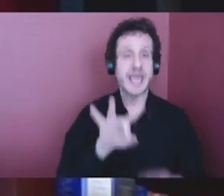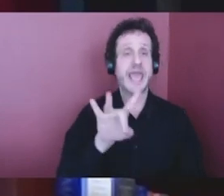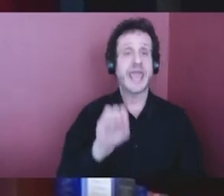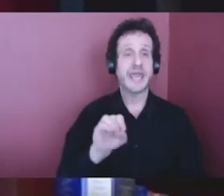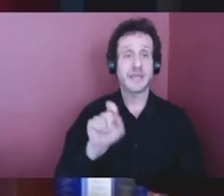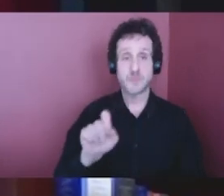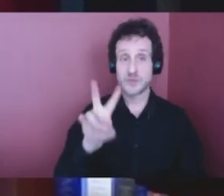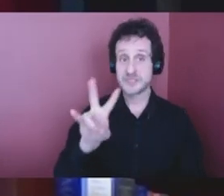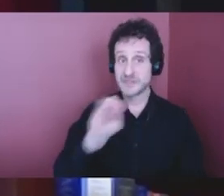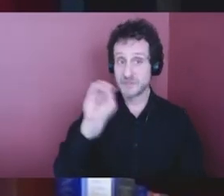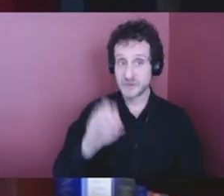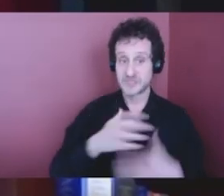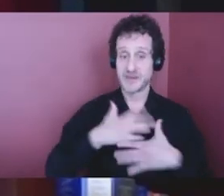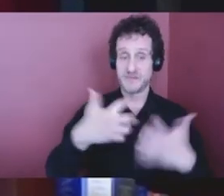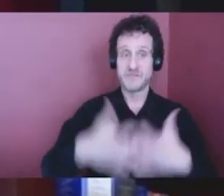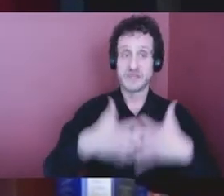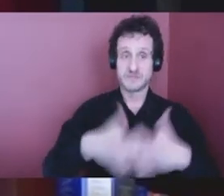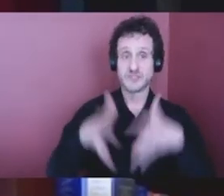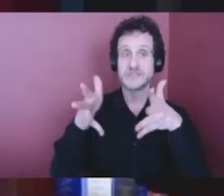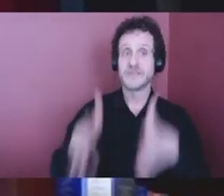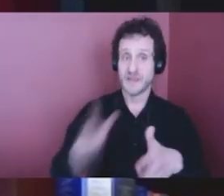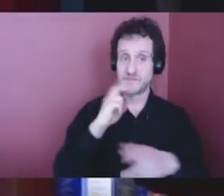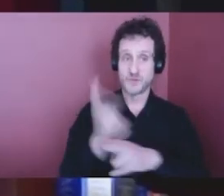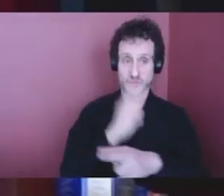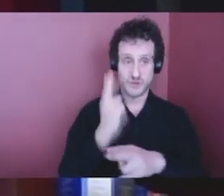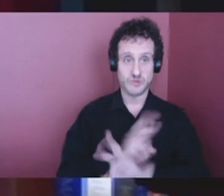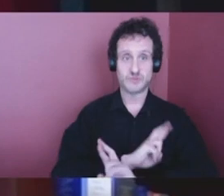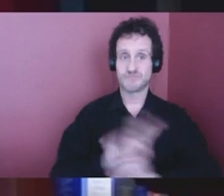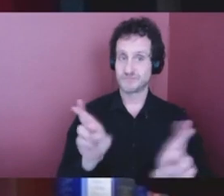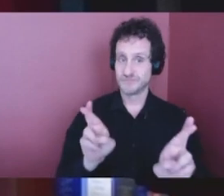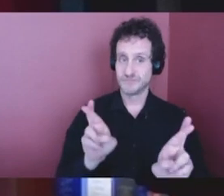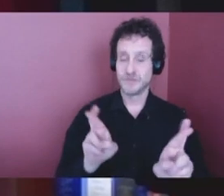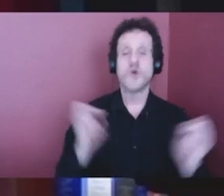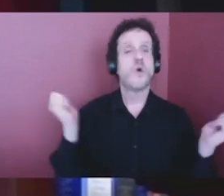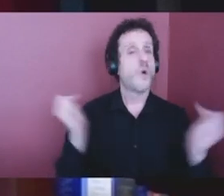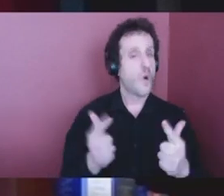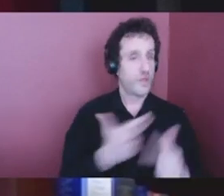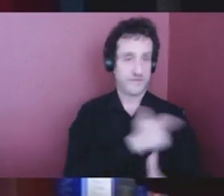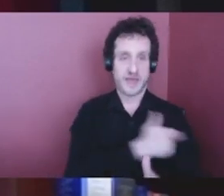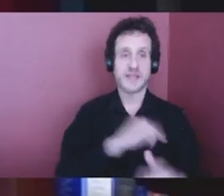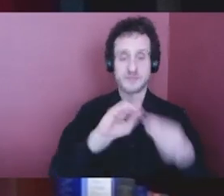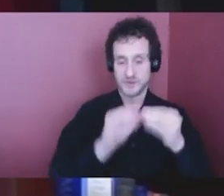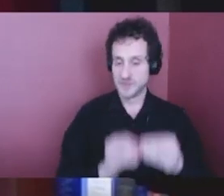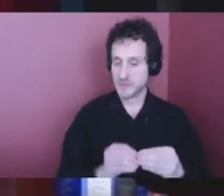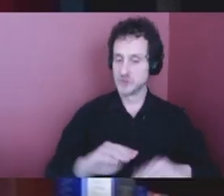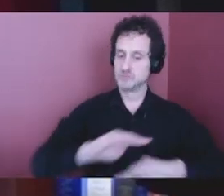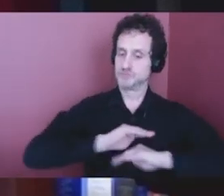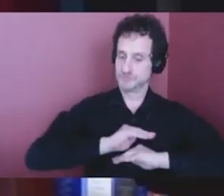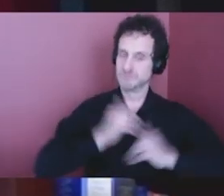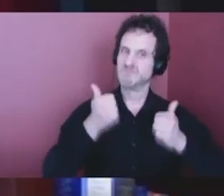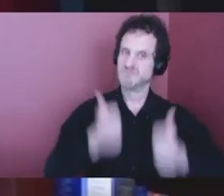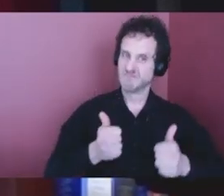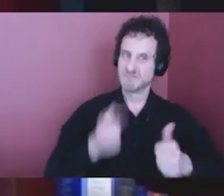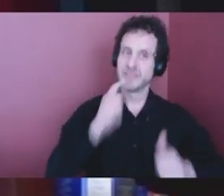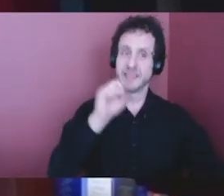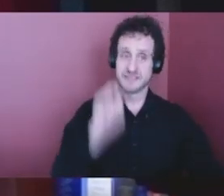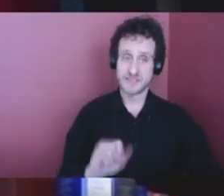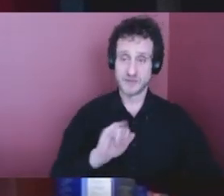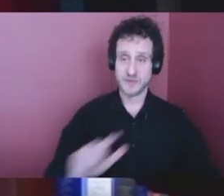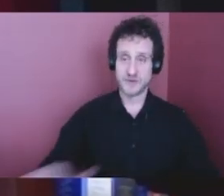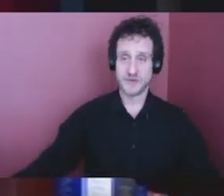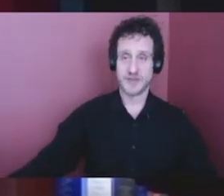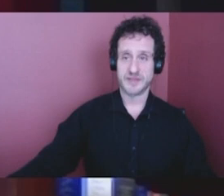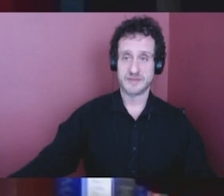80.7% ventilator availability. All hospital metrics are being met in the Southern region. Over these